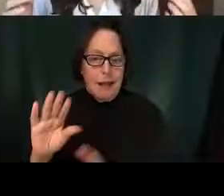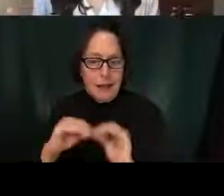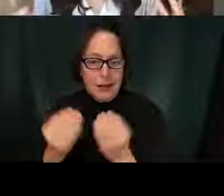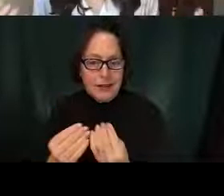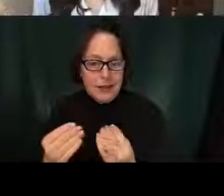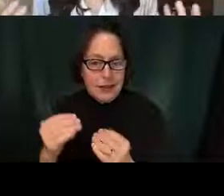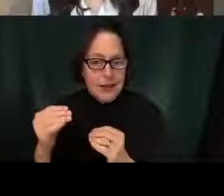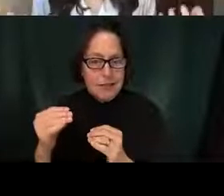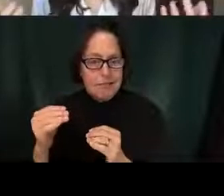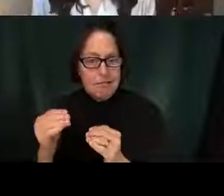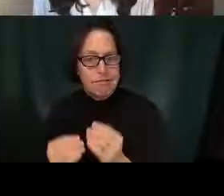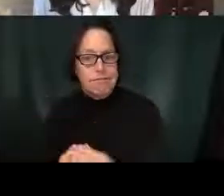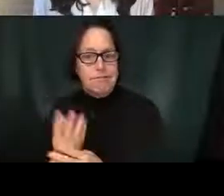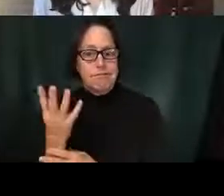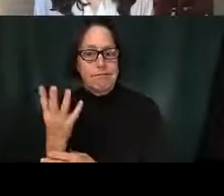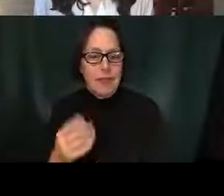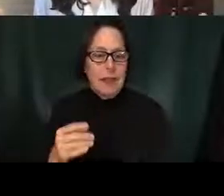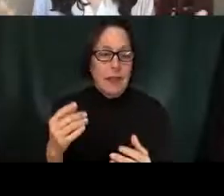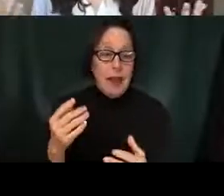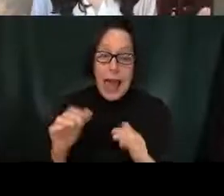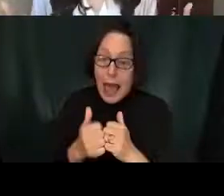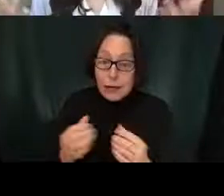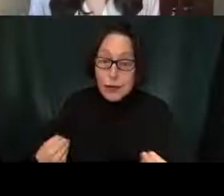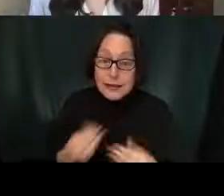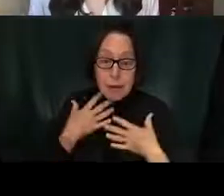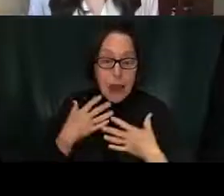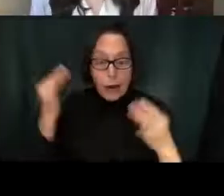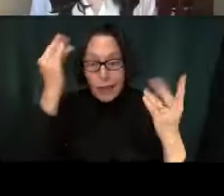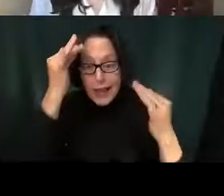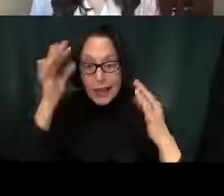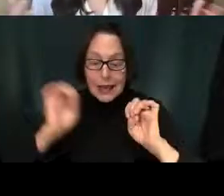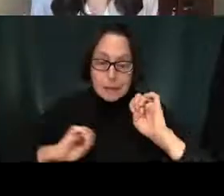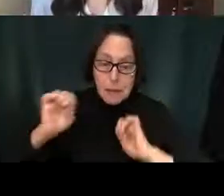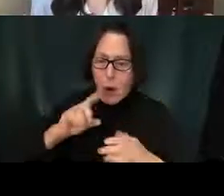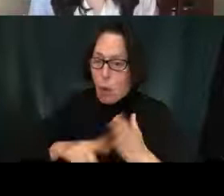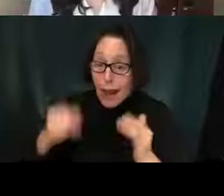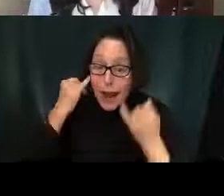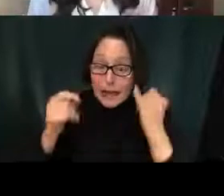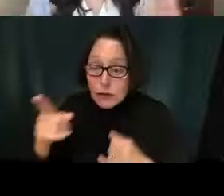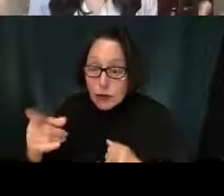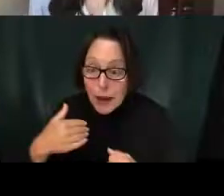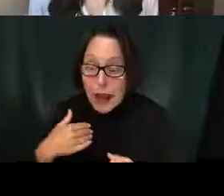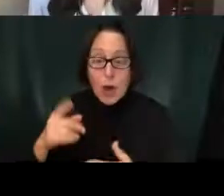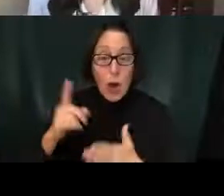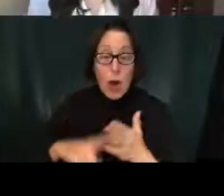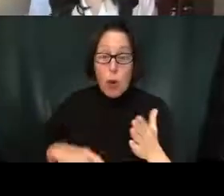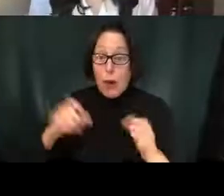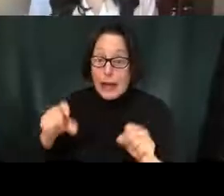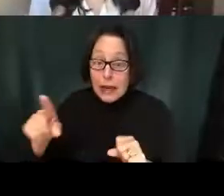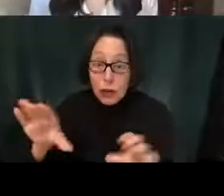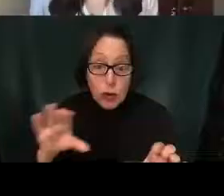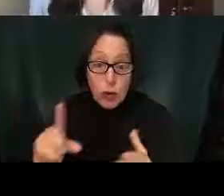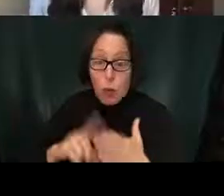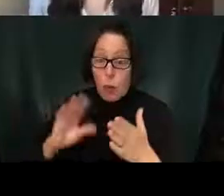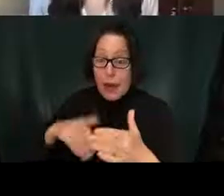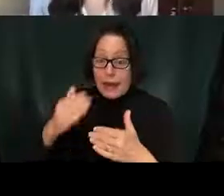questions that can help inspire thinking and experimentation are: what ideas do you have? What can you do? What next step will you take?